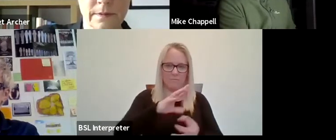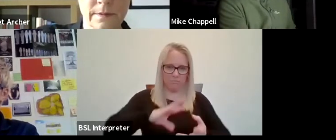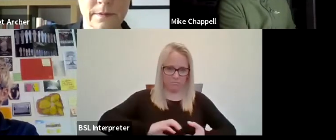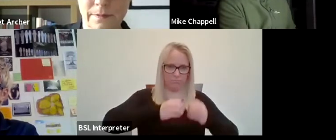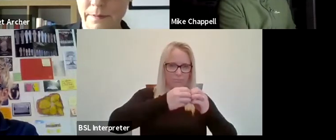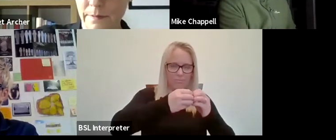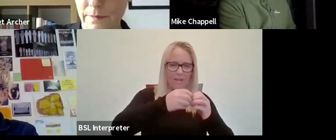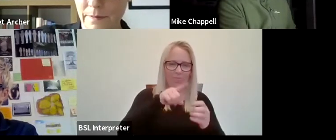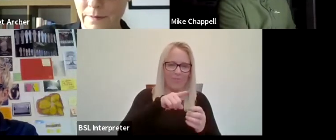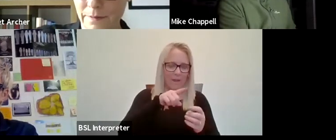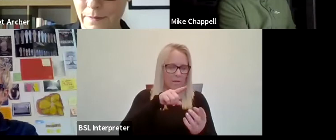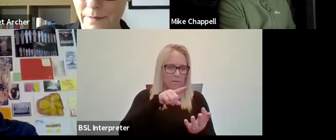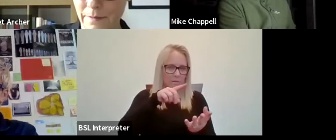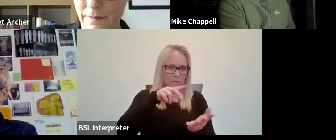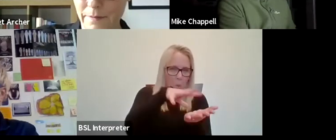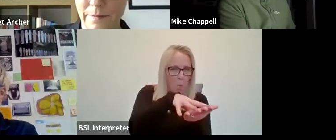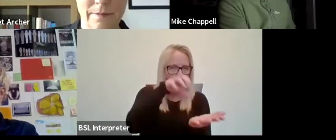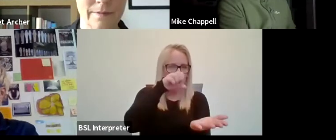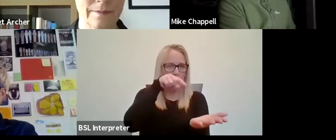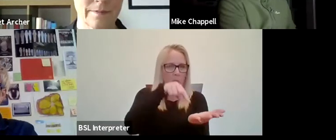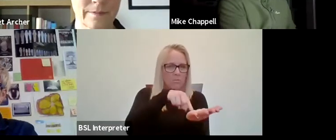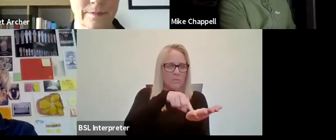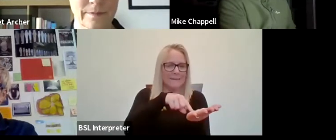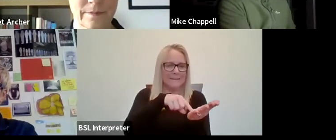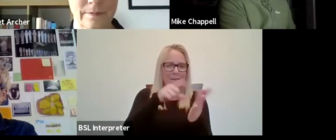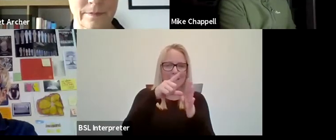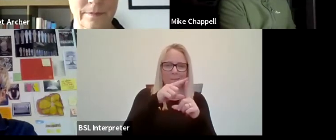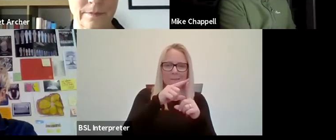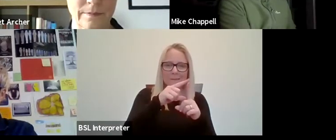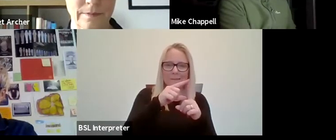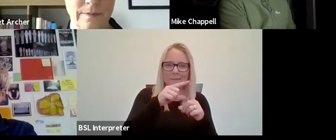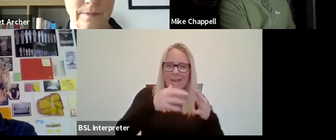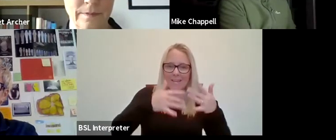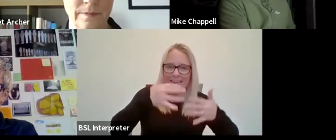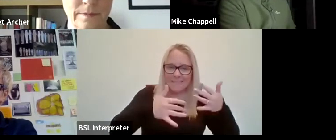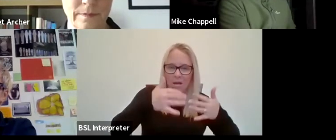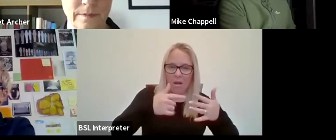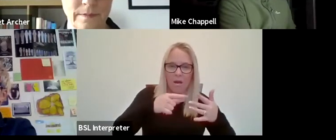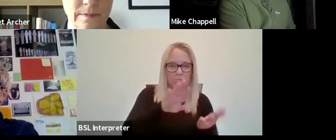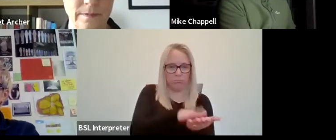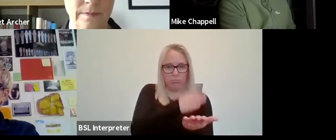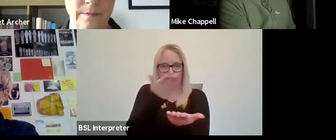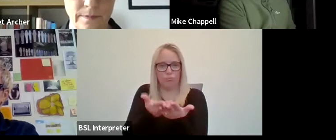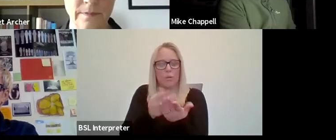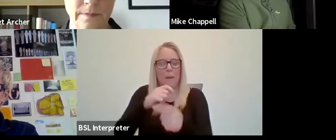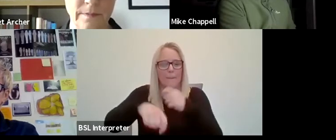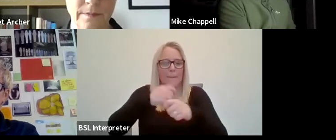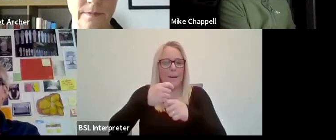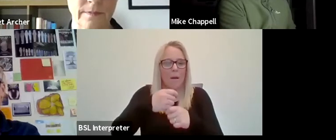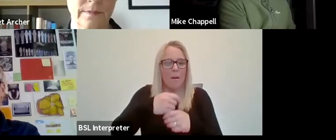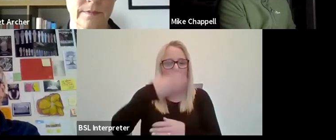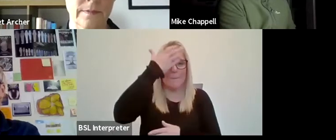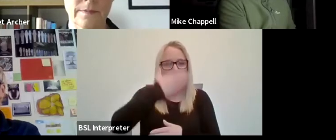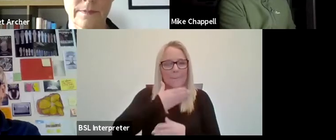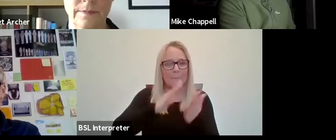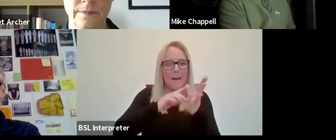data and simulated that into a 3D printed mask. And then there is a performative element where I'm